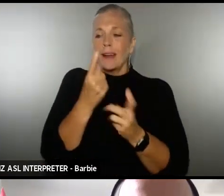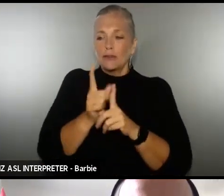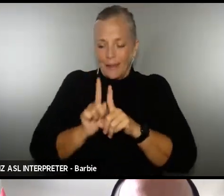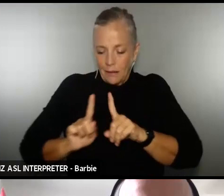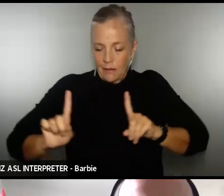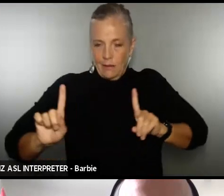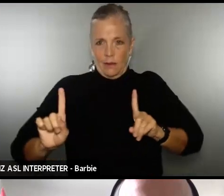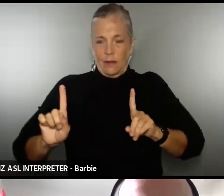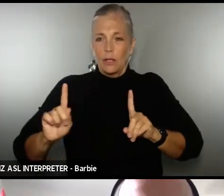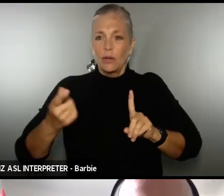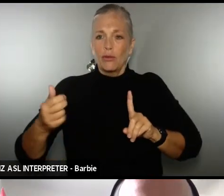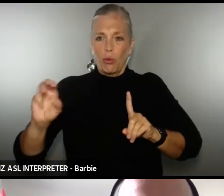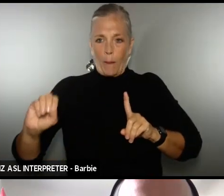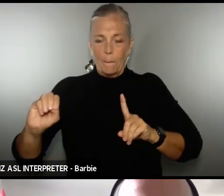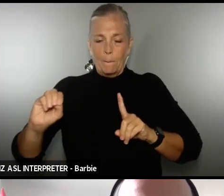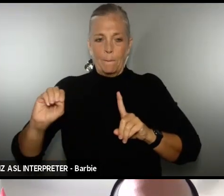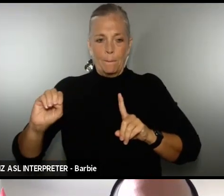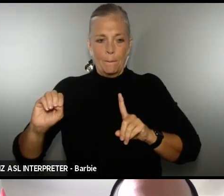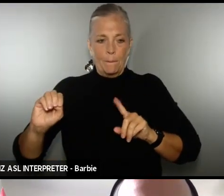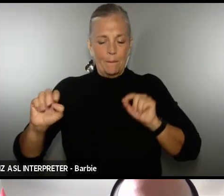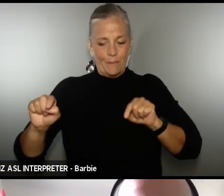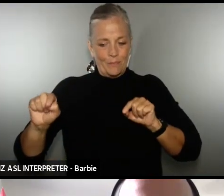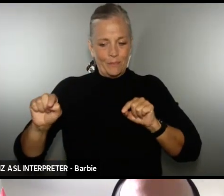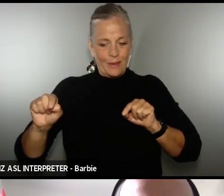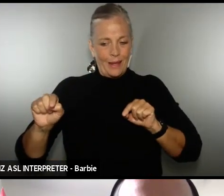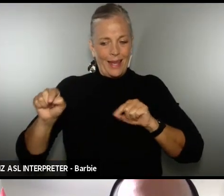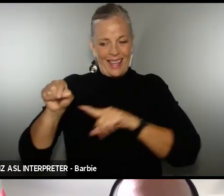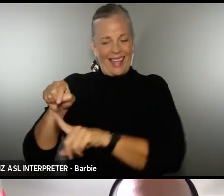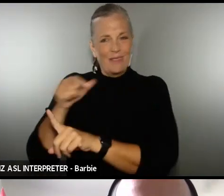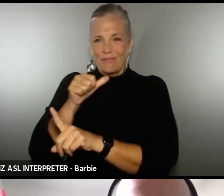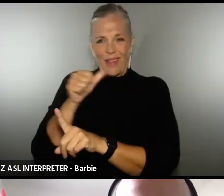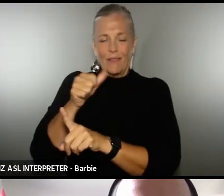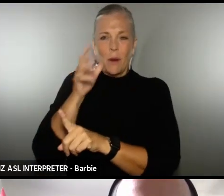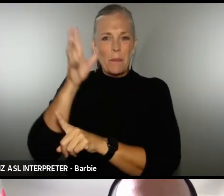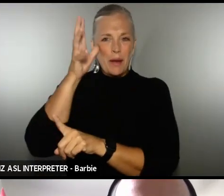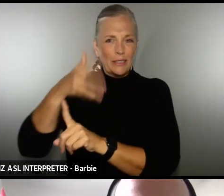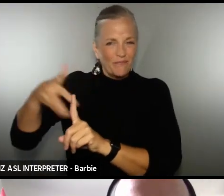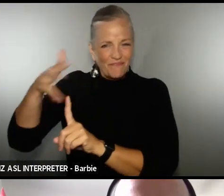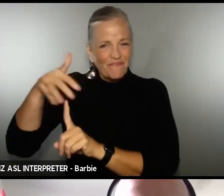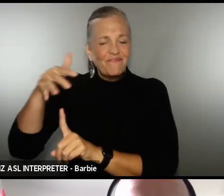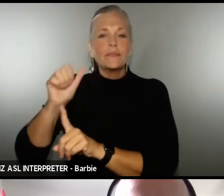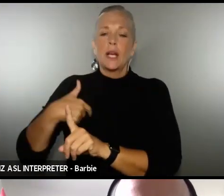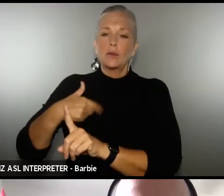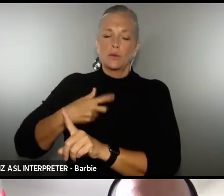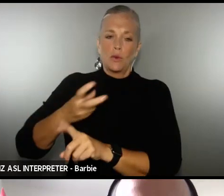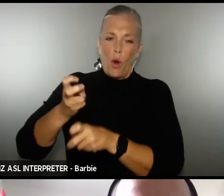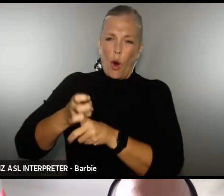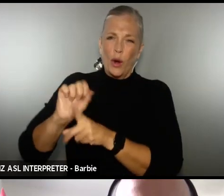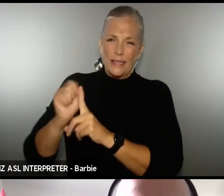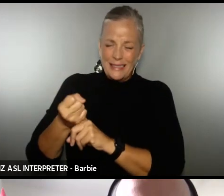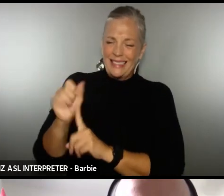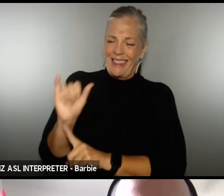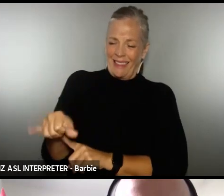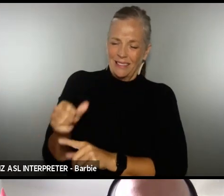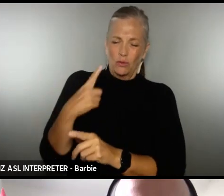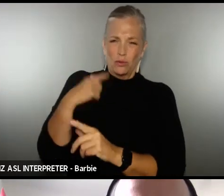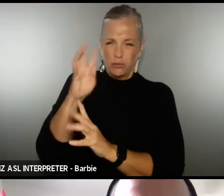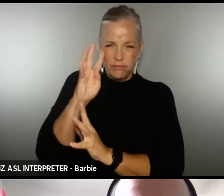is we really didn't have the parents around for us. So it kind of made it a really hard scene to do, but it kind of gave me a side